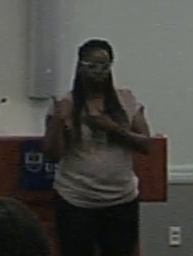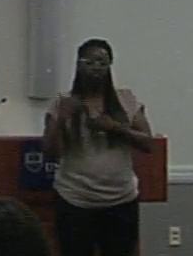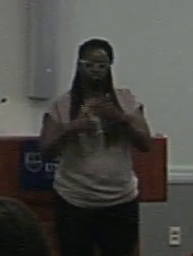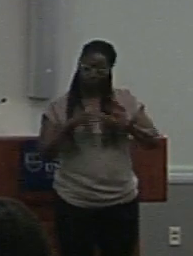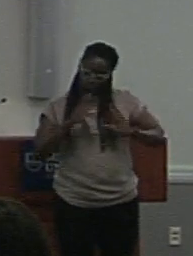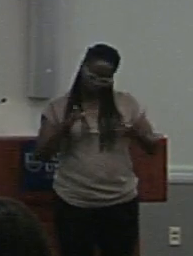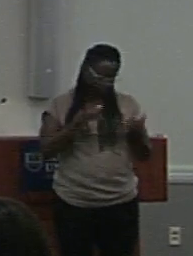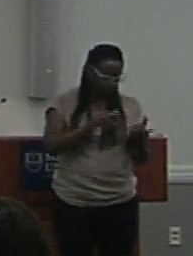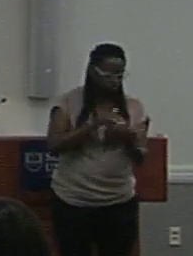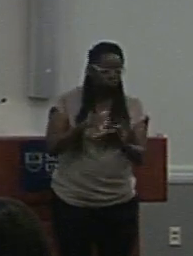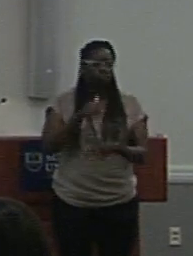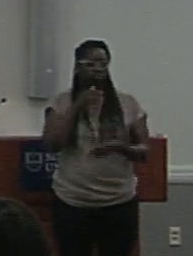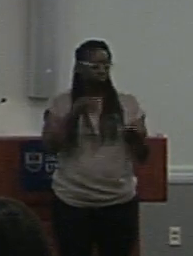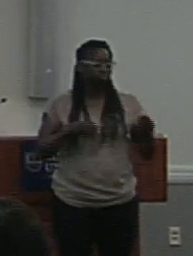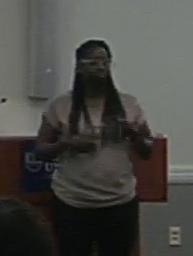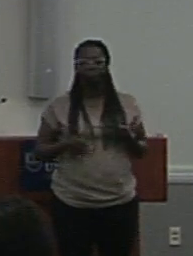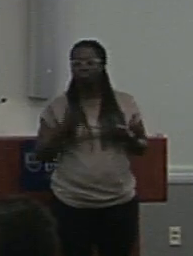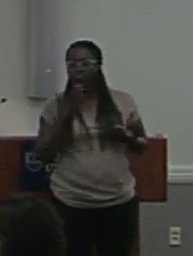access team.